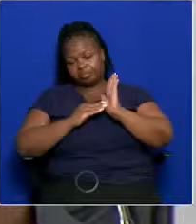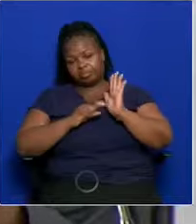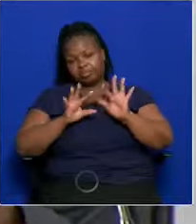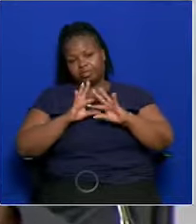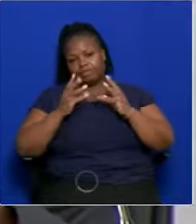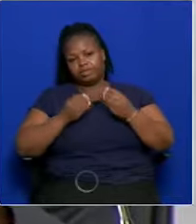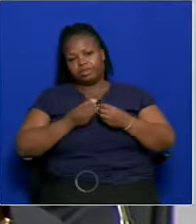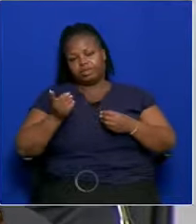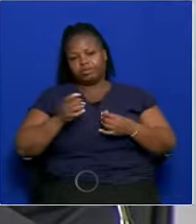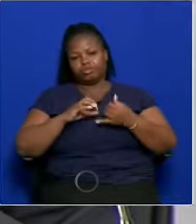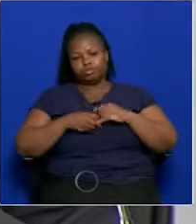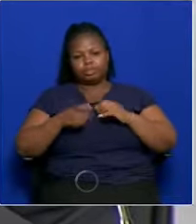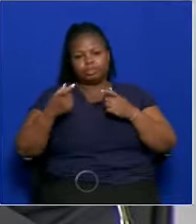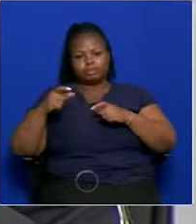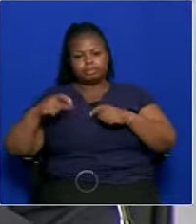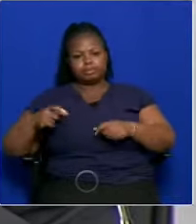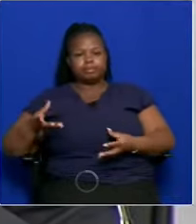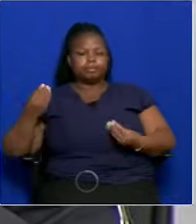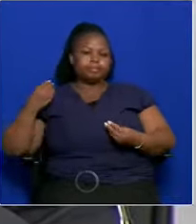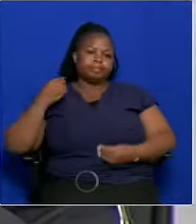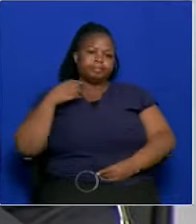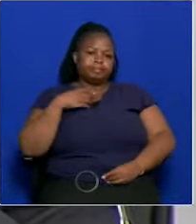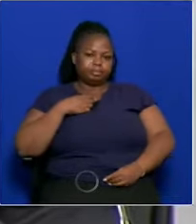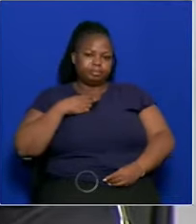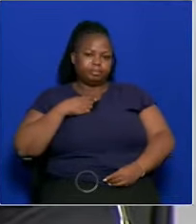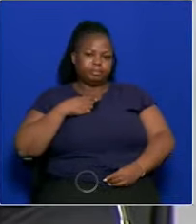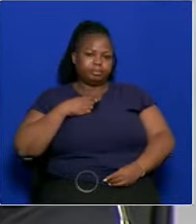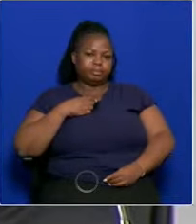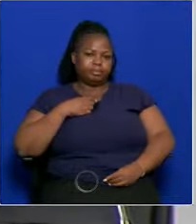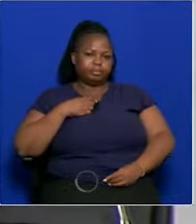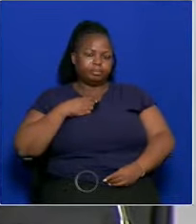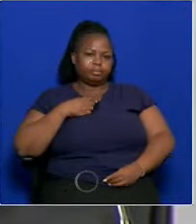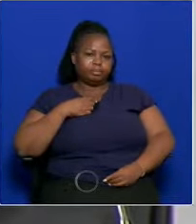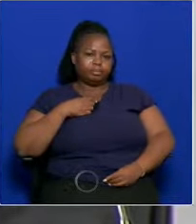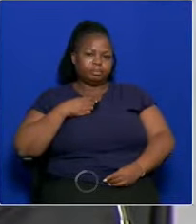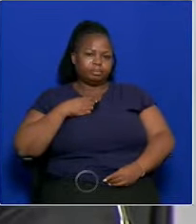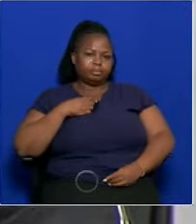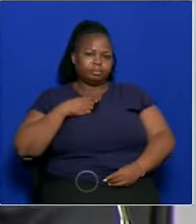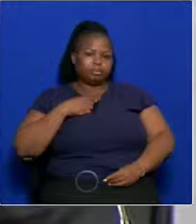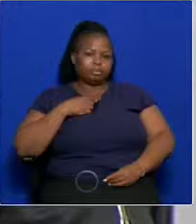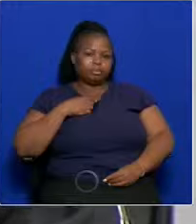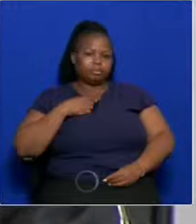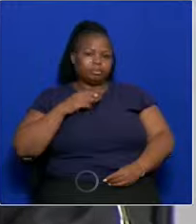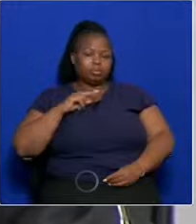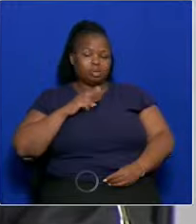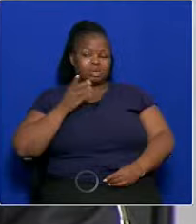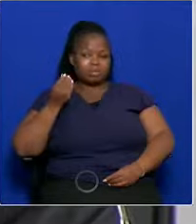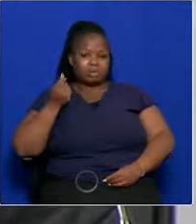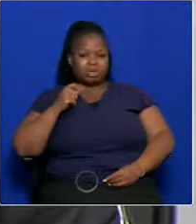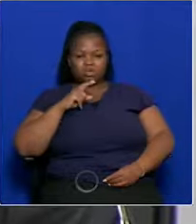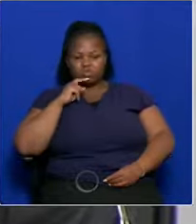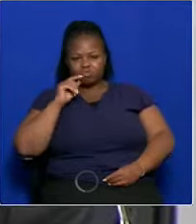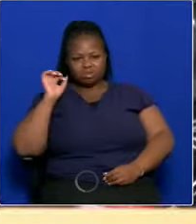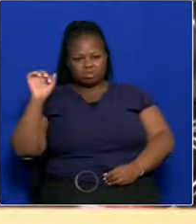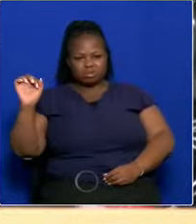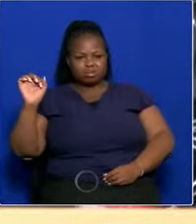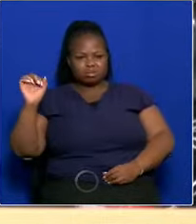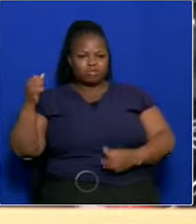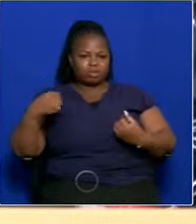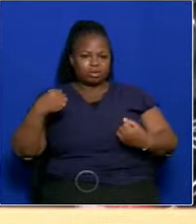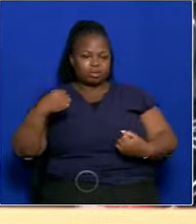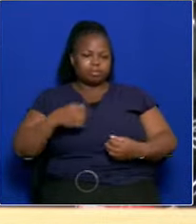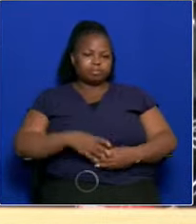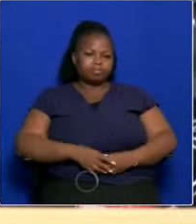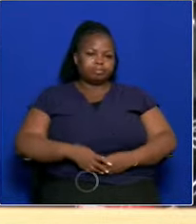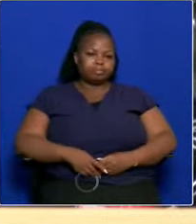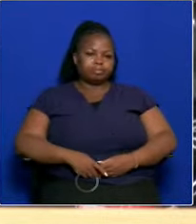slips, because that is all the money was used for that car.